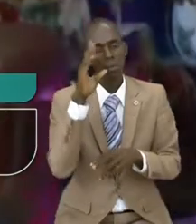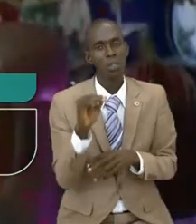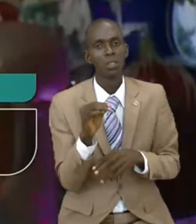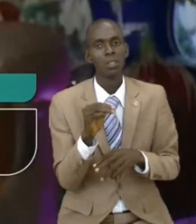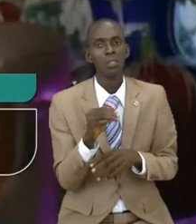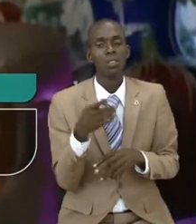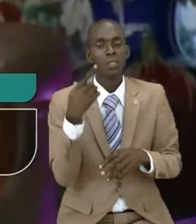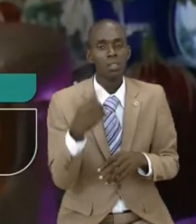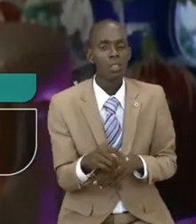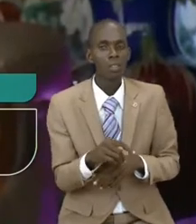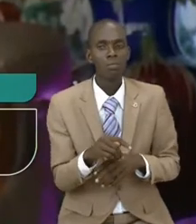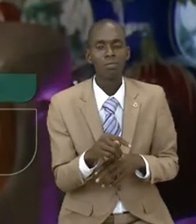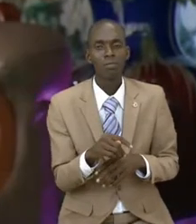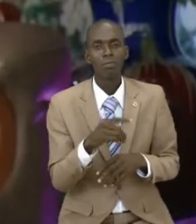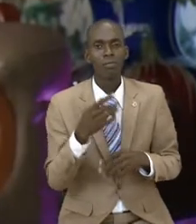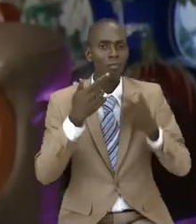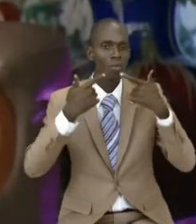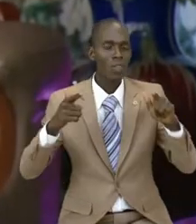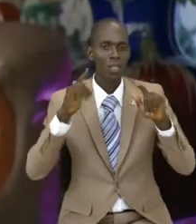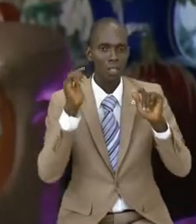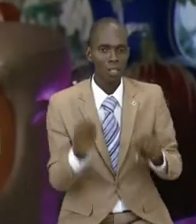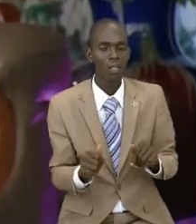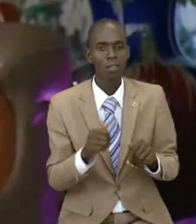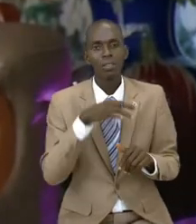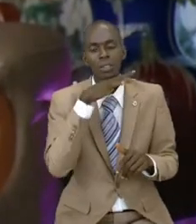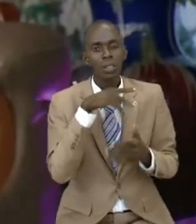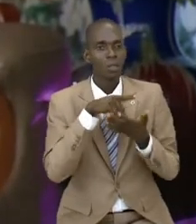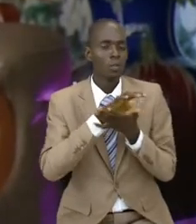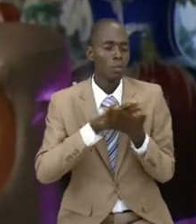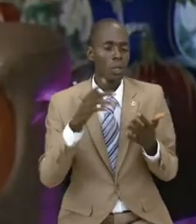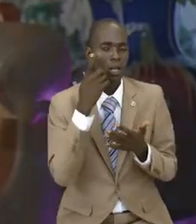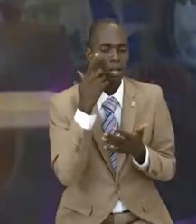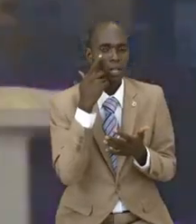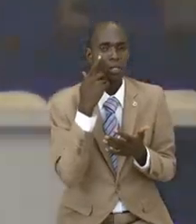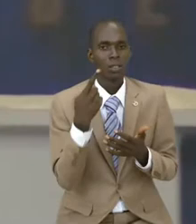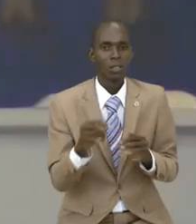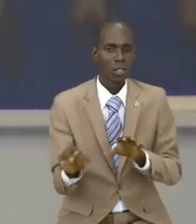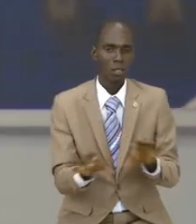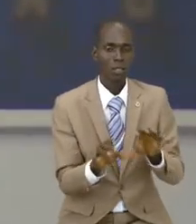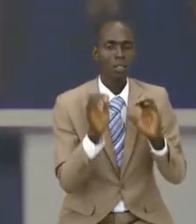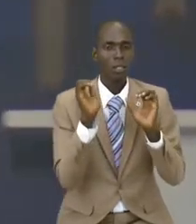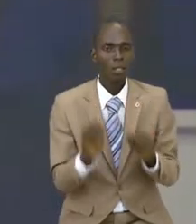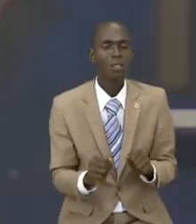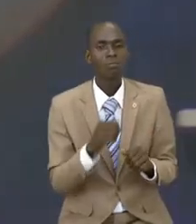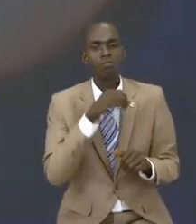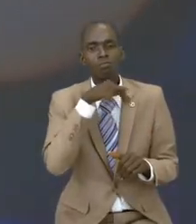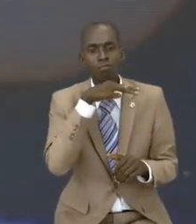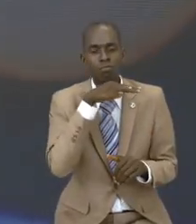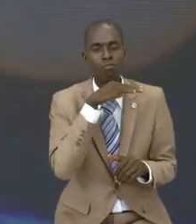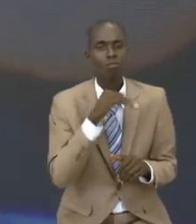corrupt any pure eyes. Their activities can corrupt